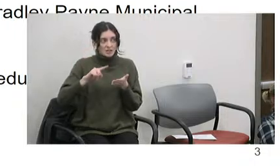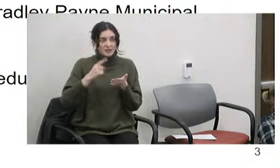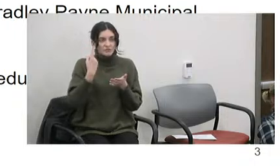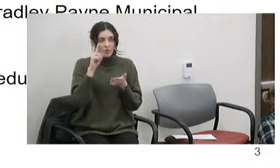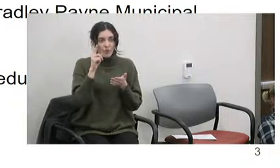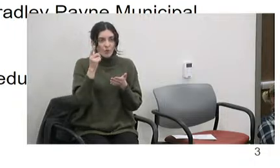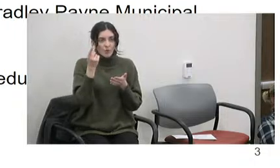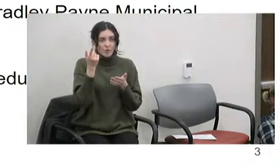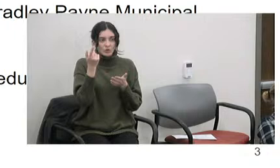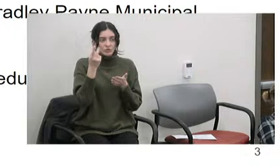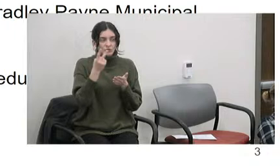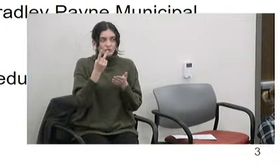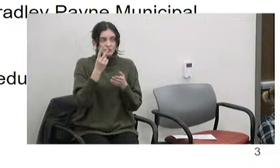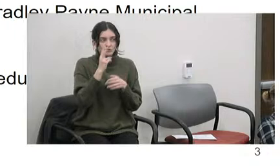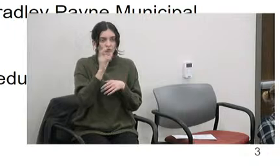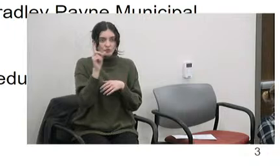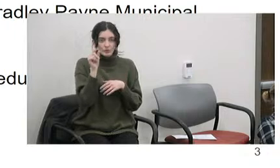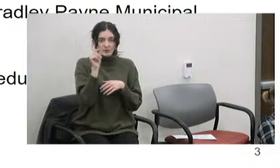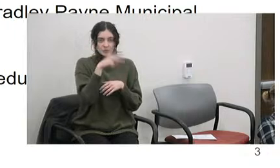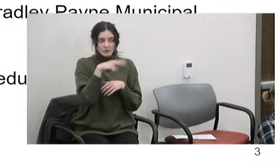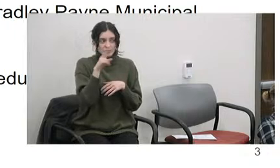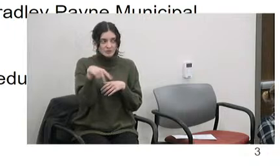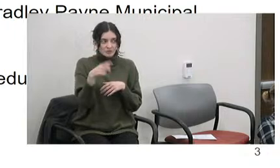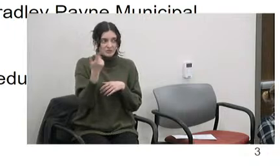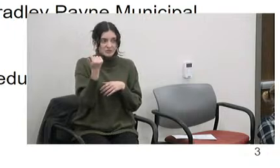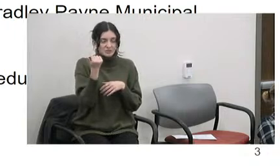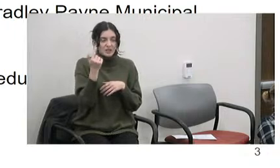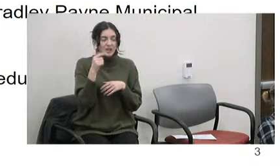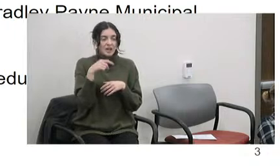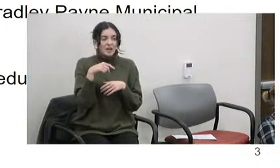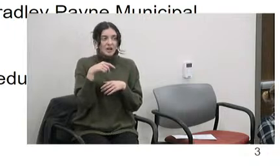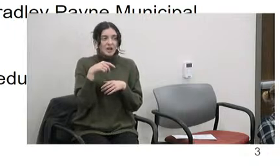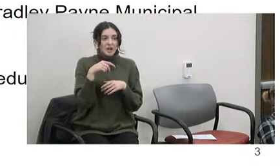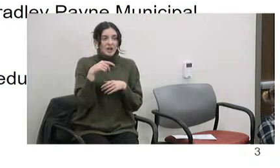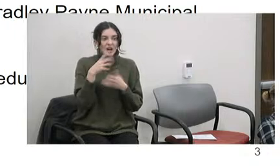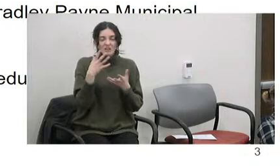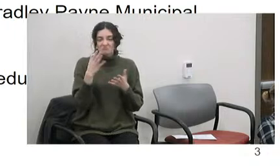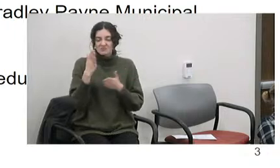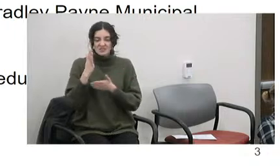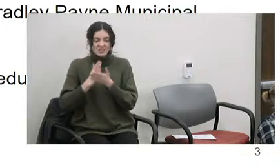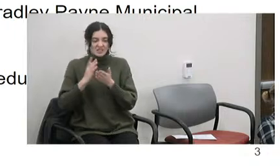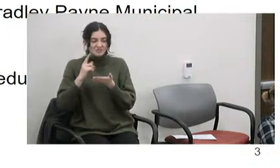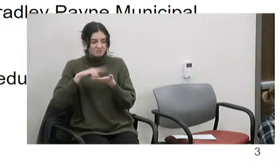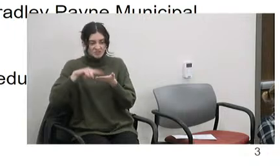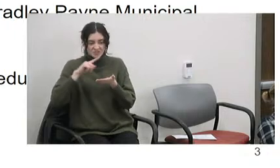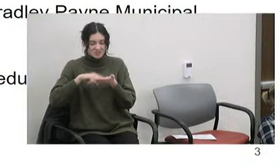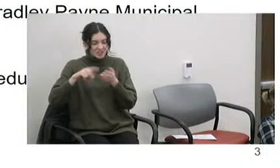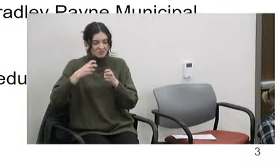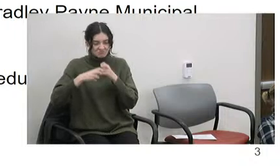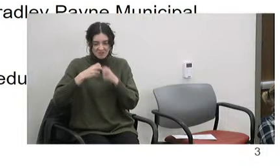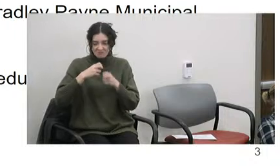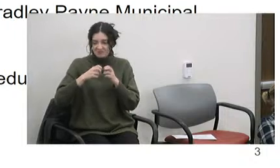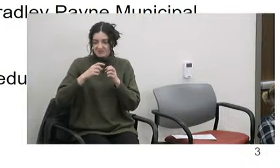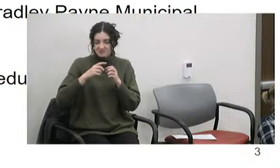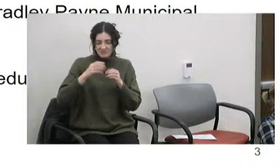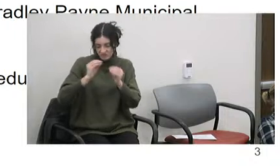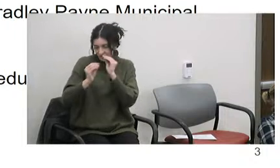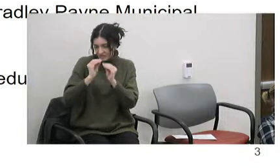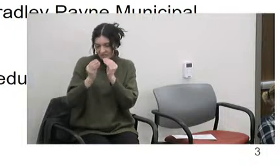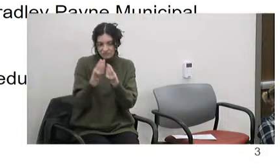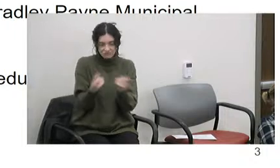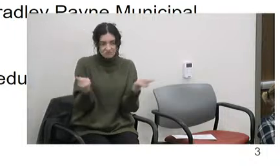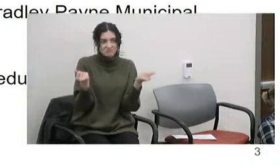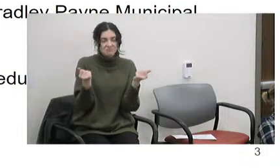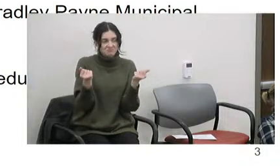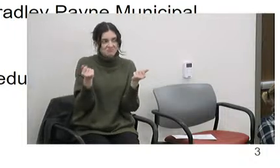few items that the auditors were looking at, and they asked us to file an extension through the end of December just so they can do some audit